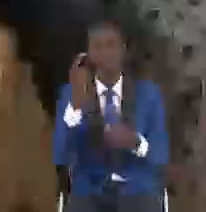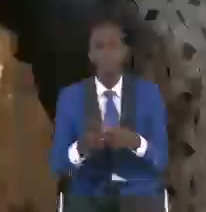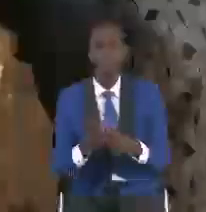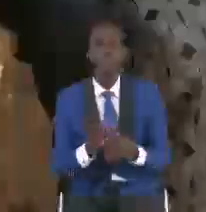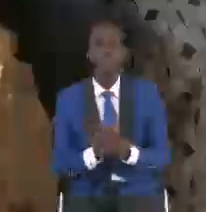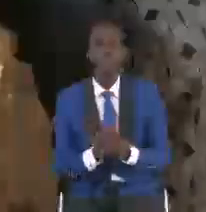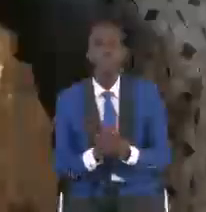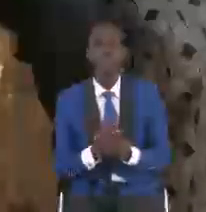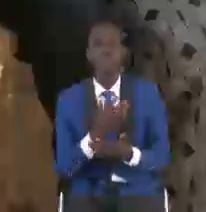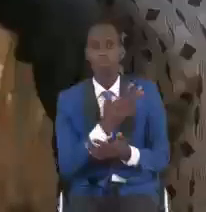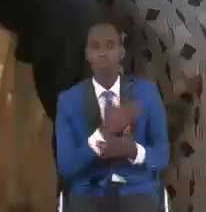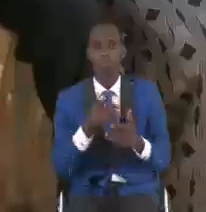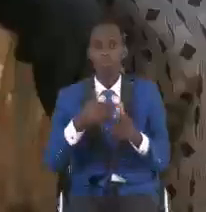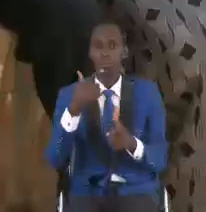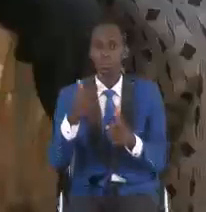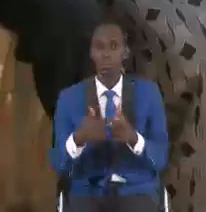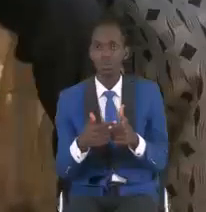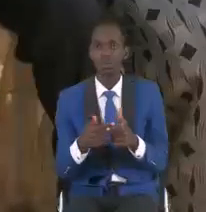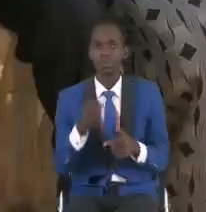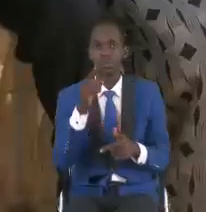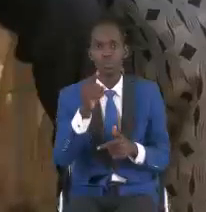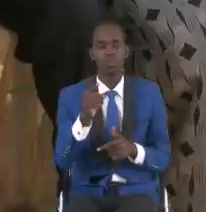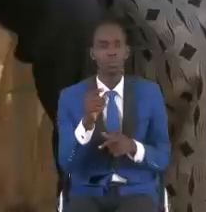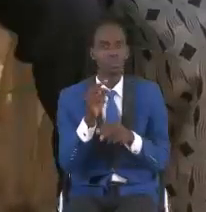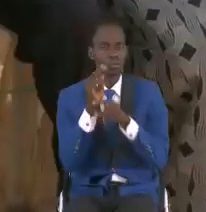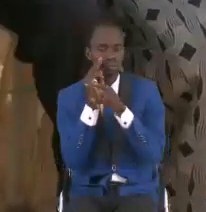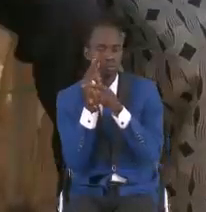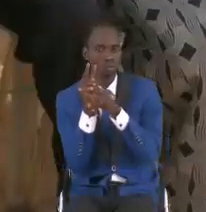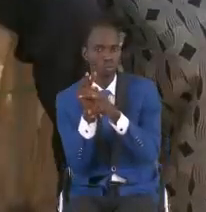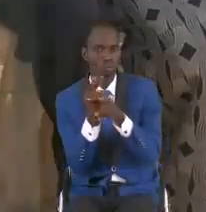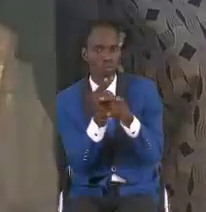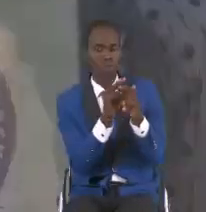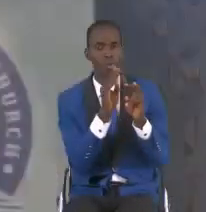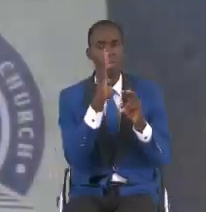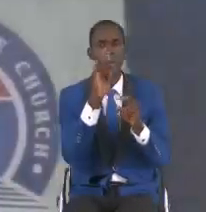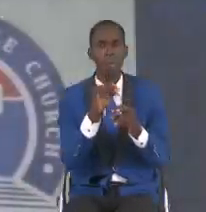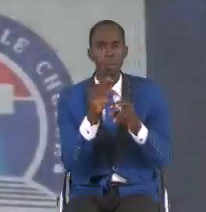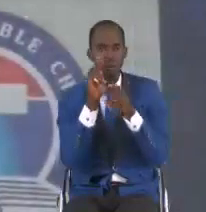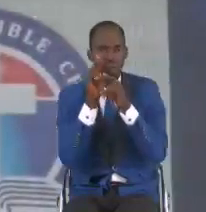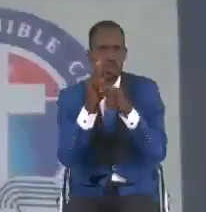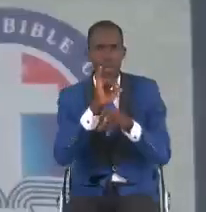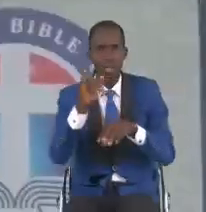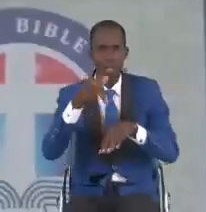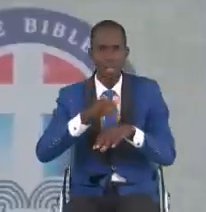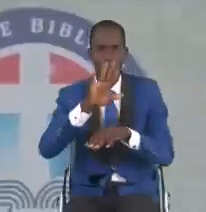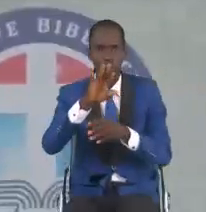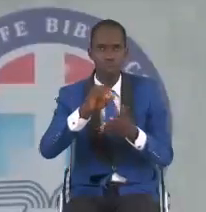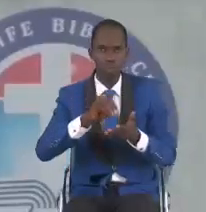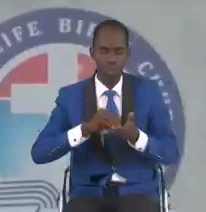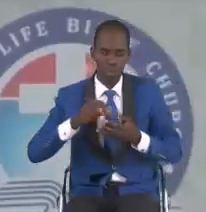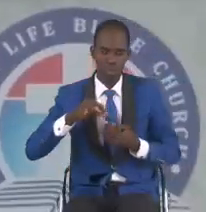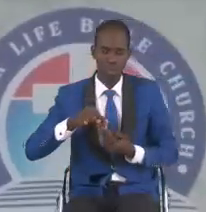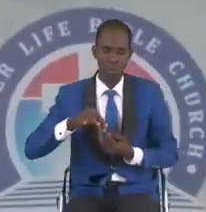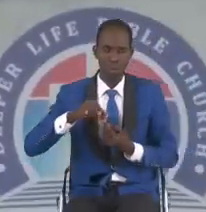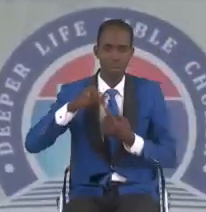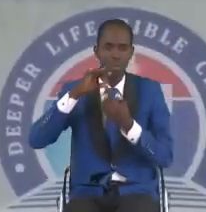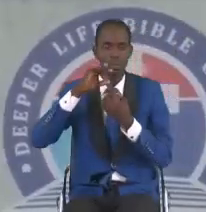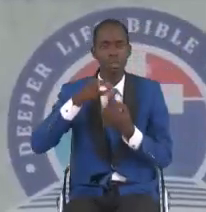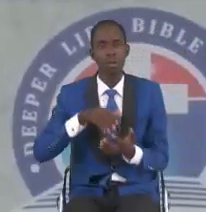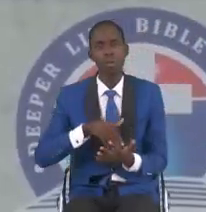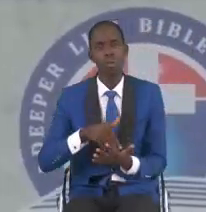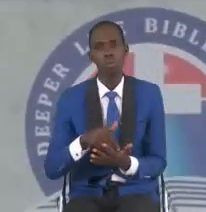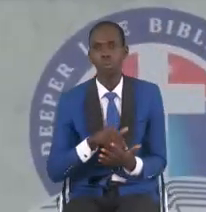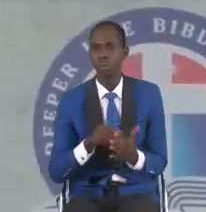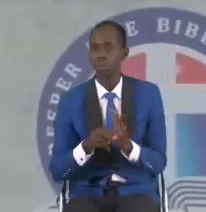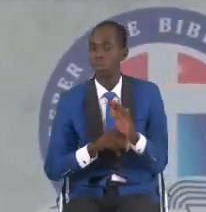And then you watch by looking at your own peculiar weaknesses. Don't